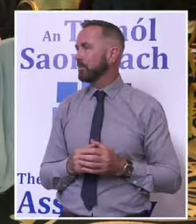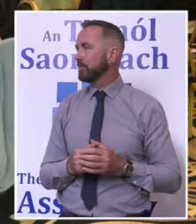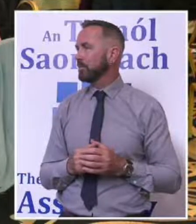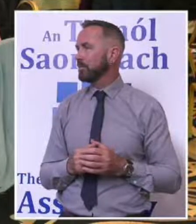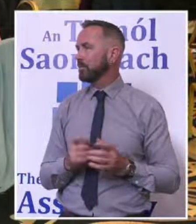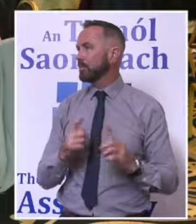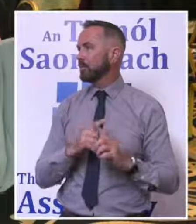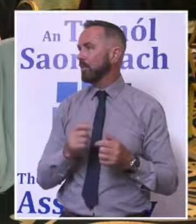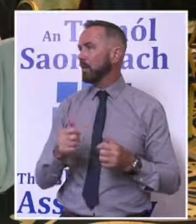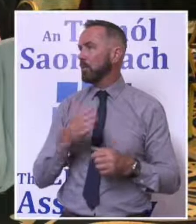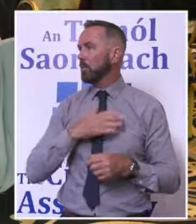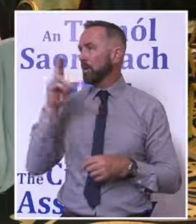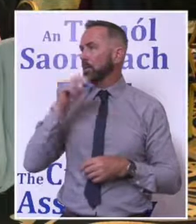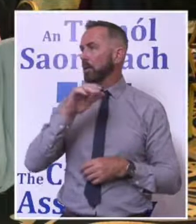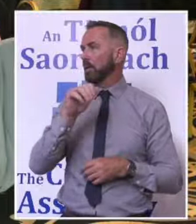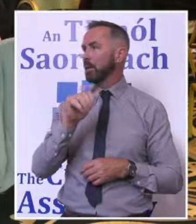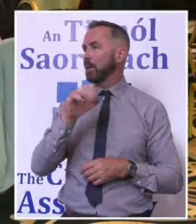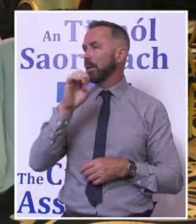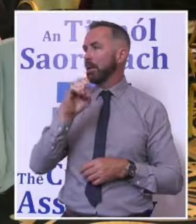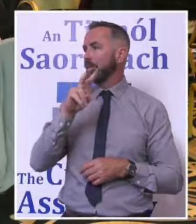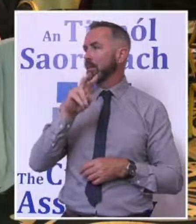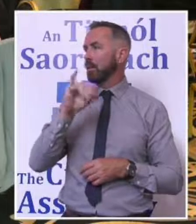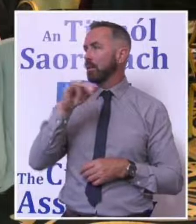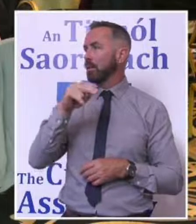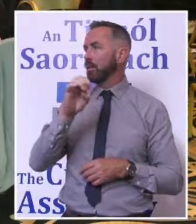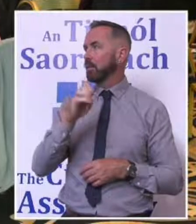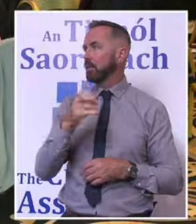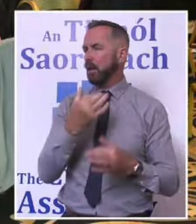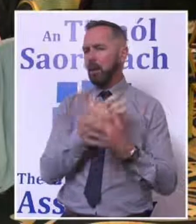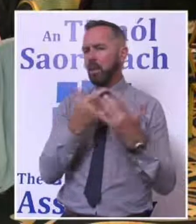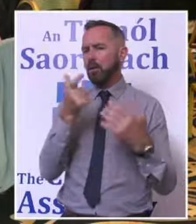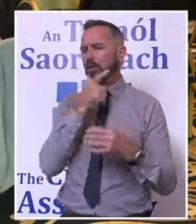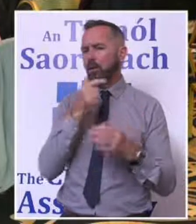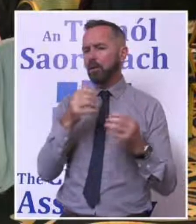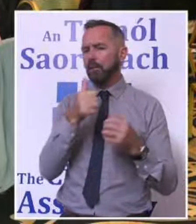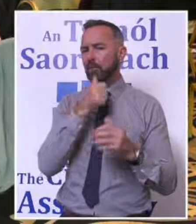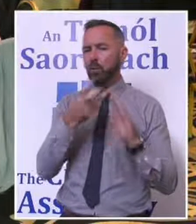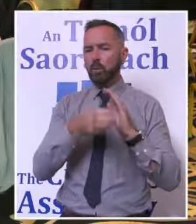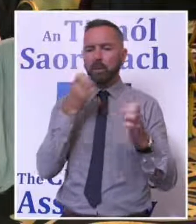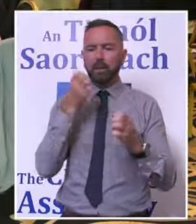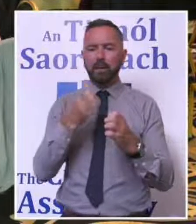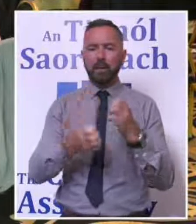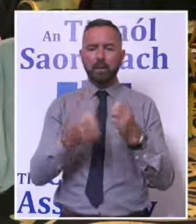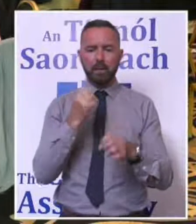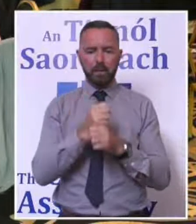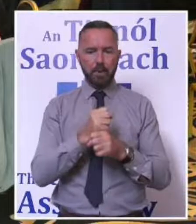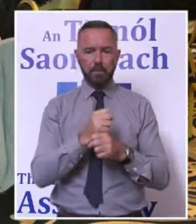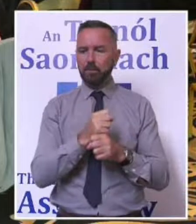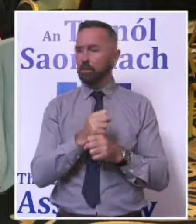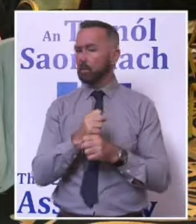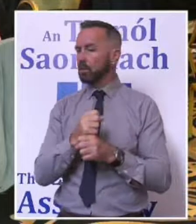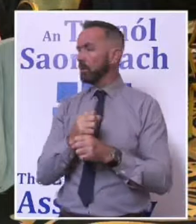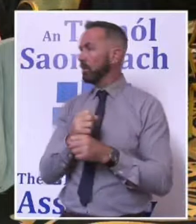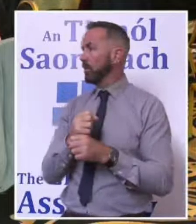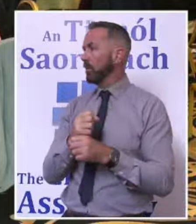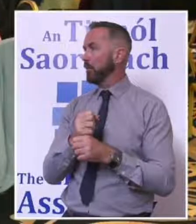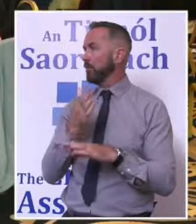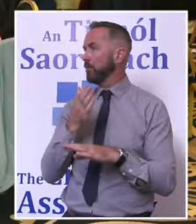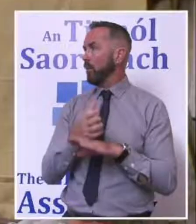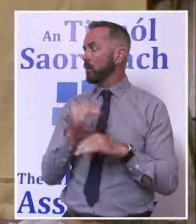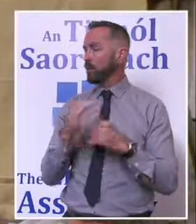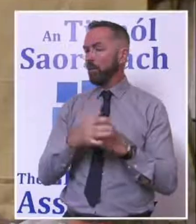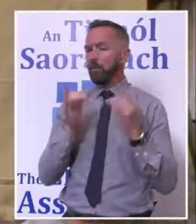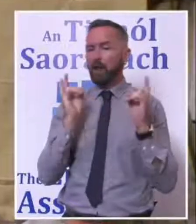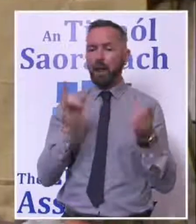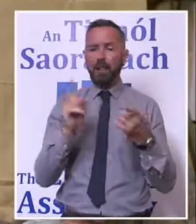Hiya, my name's Evie. There's a lot of talk the first weekend, going back to functions, of health and education being